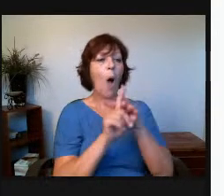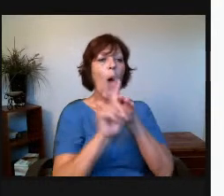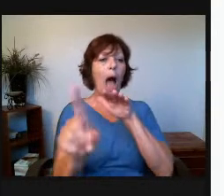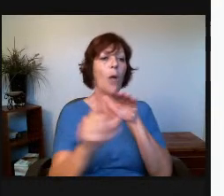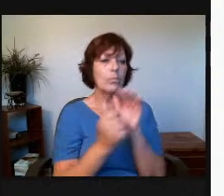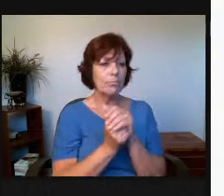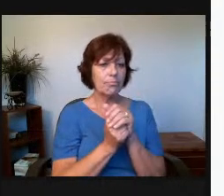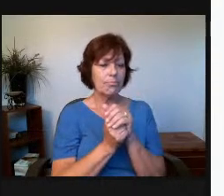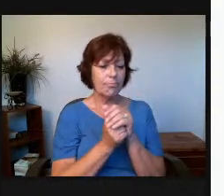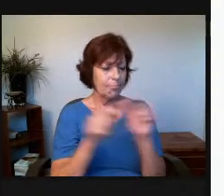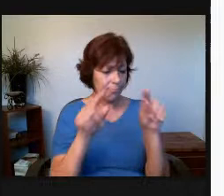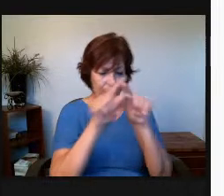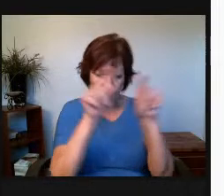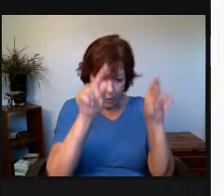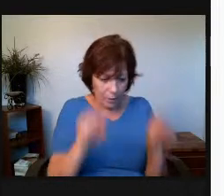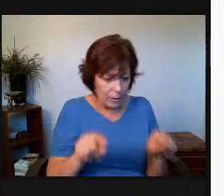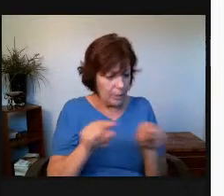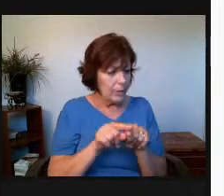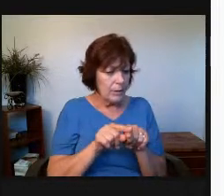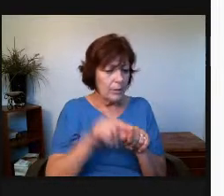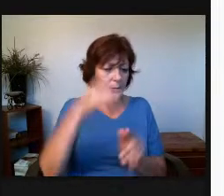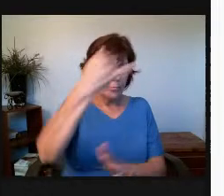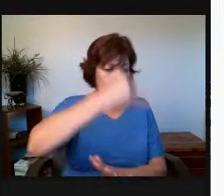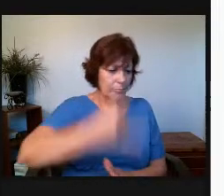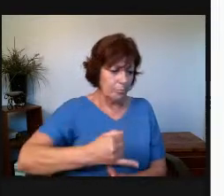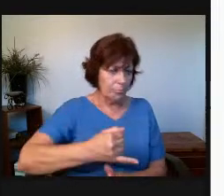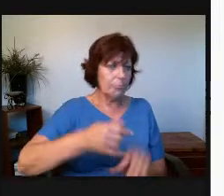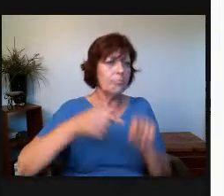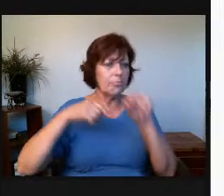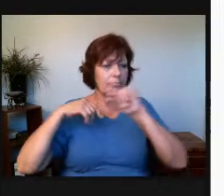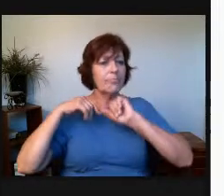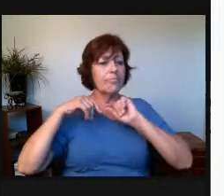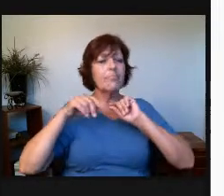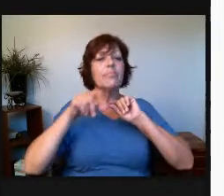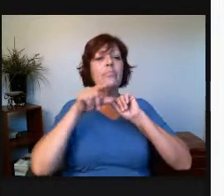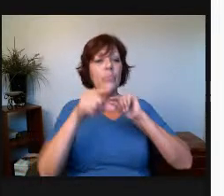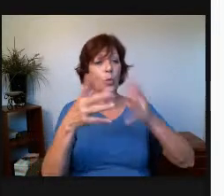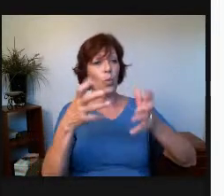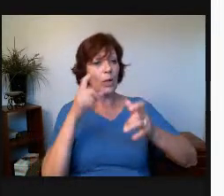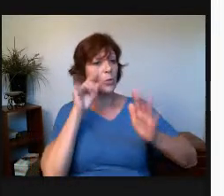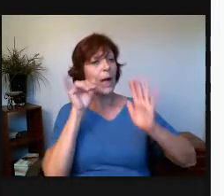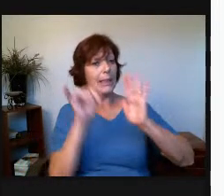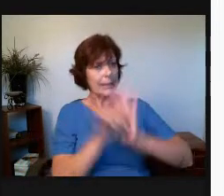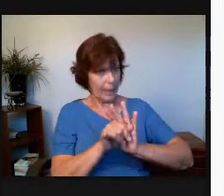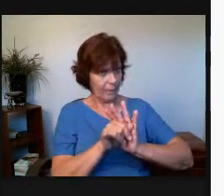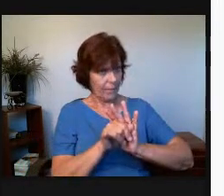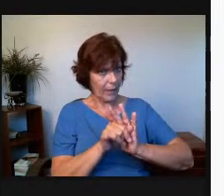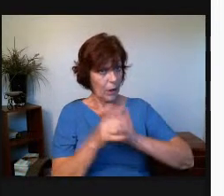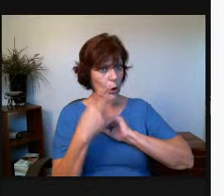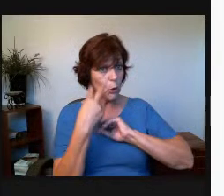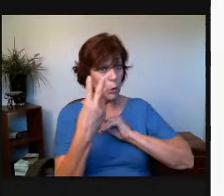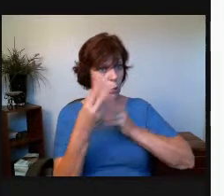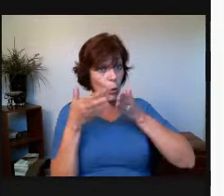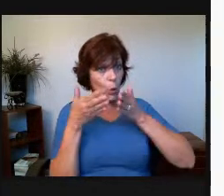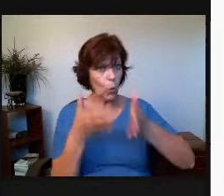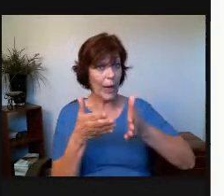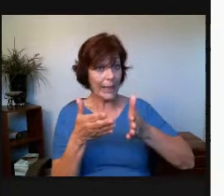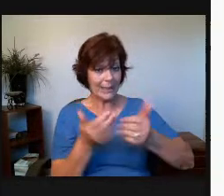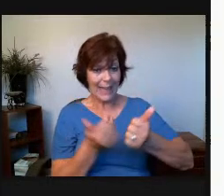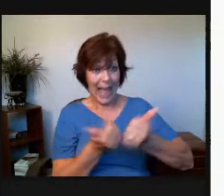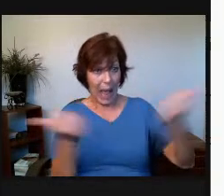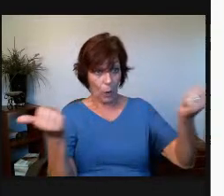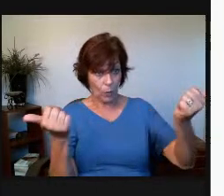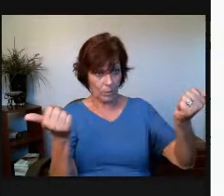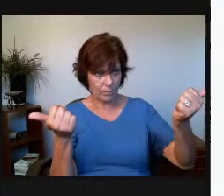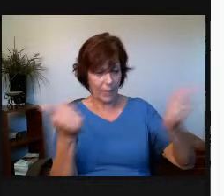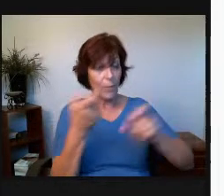make a rectangle, make a square, and draw your rooms on it. You're going to want to identify 2 ways out, if you can, from